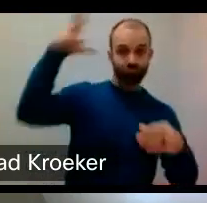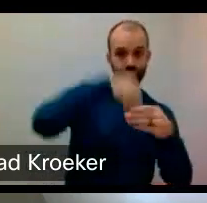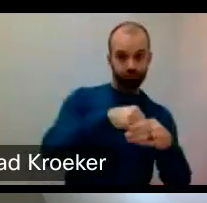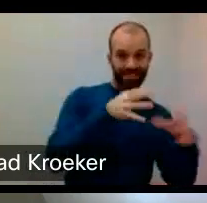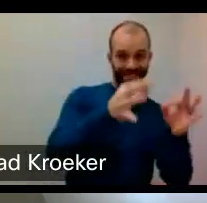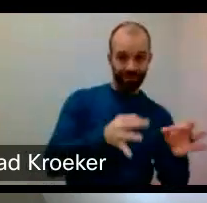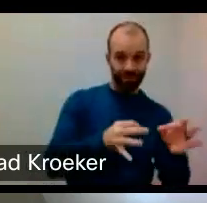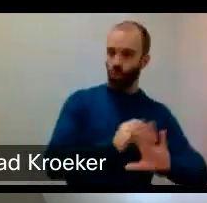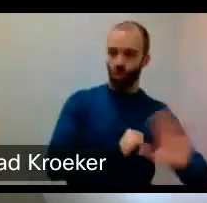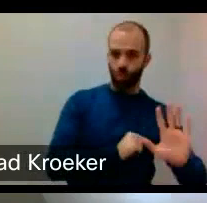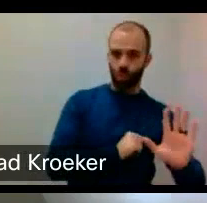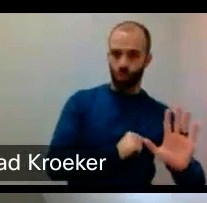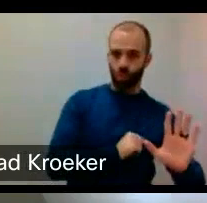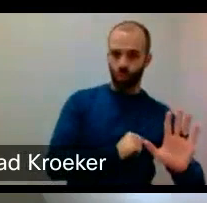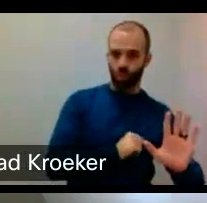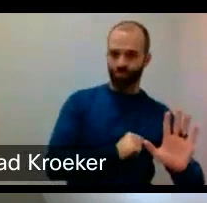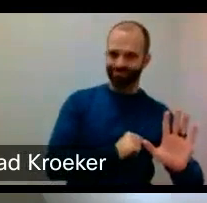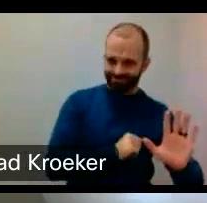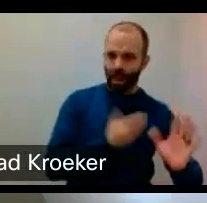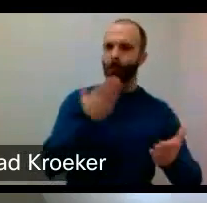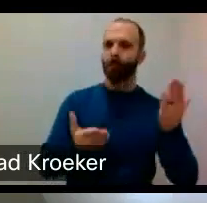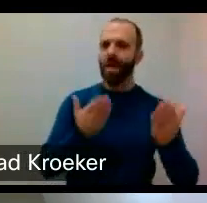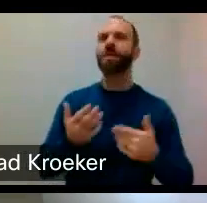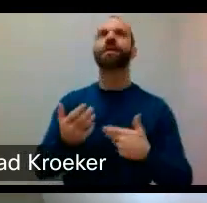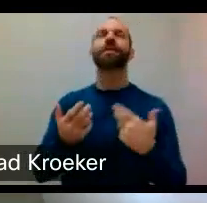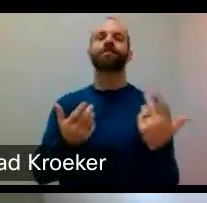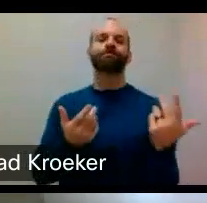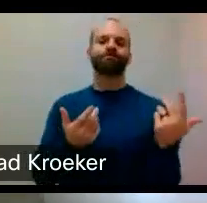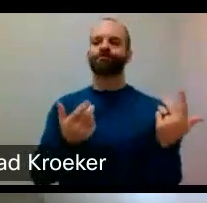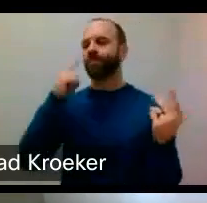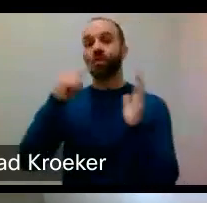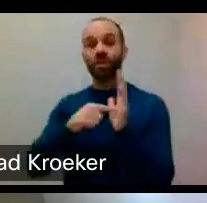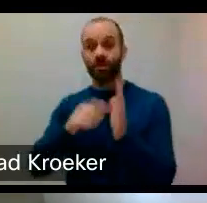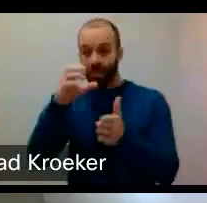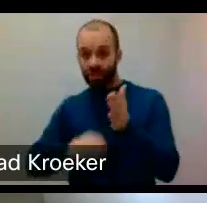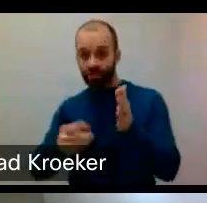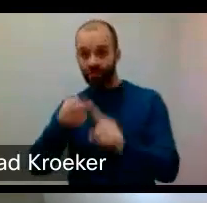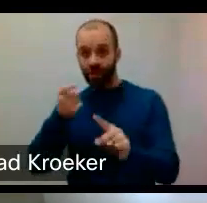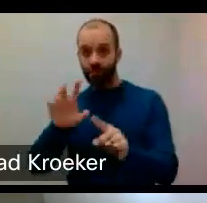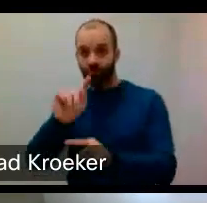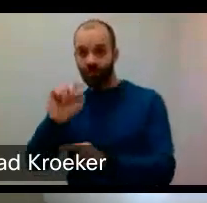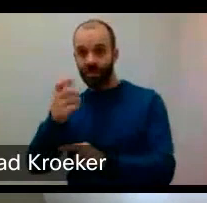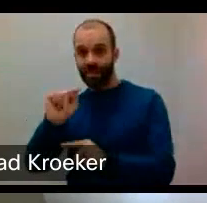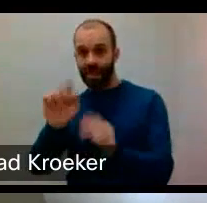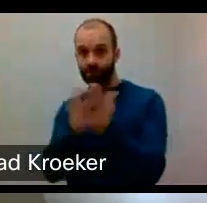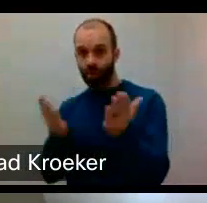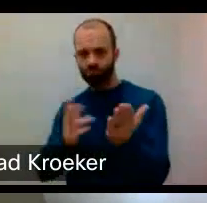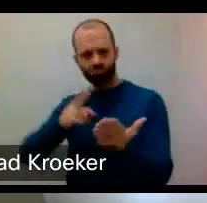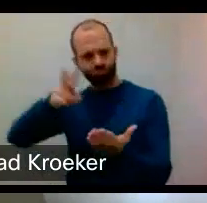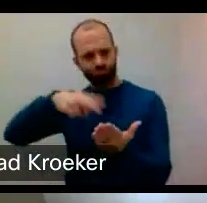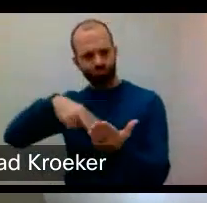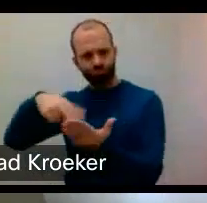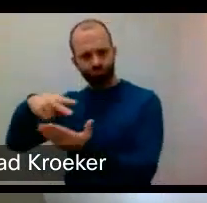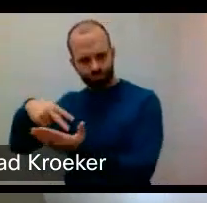that experience. Maybe you were asked to read a chapter of a textbook and you were asked to reflect